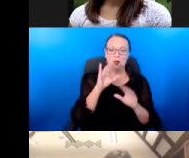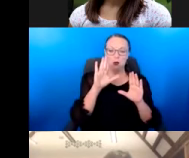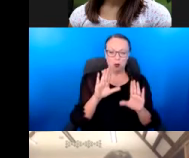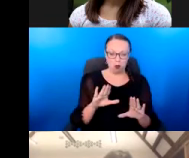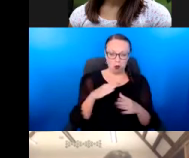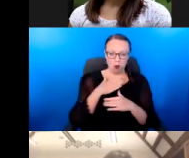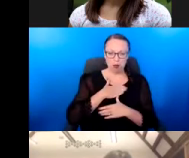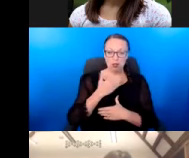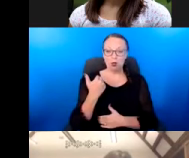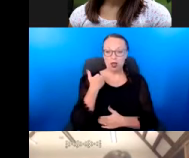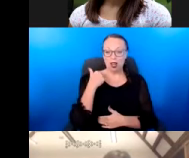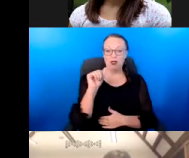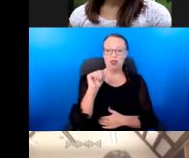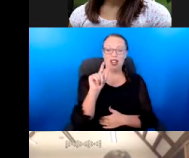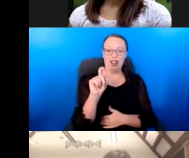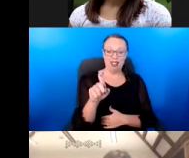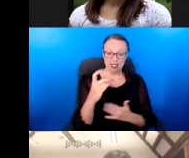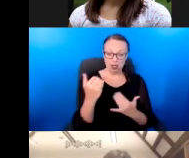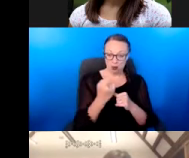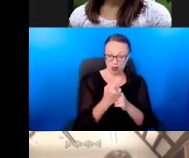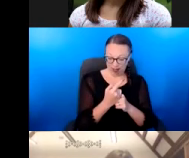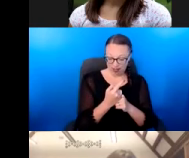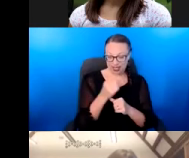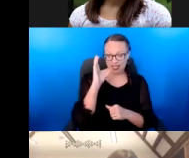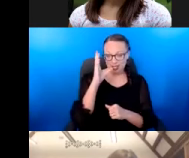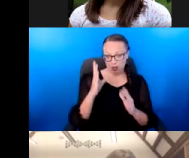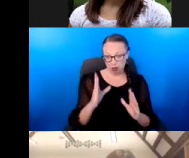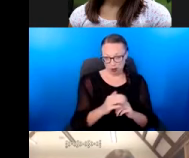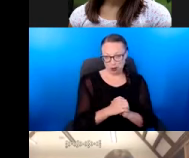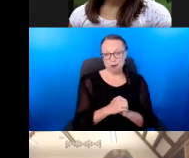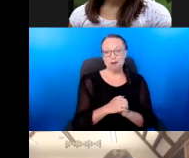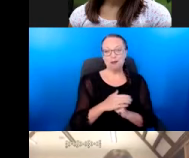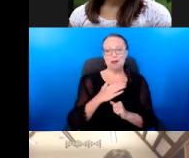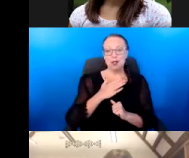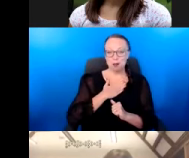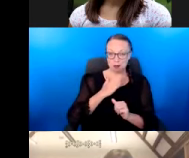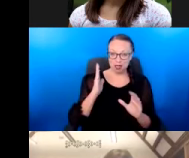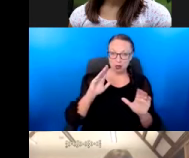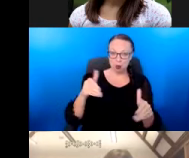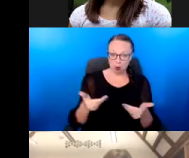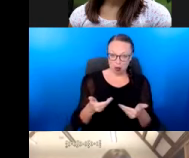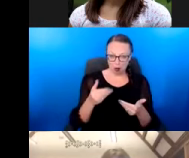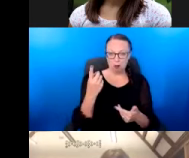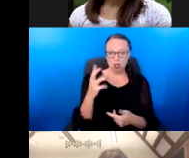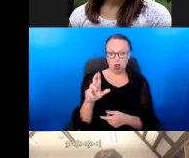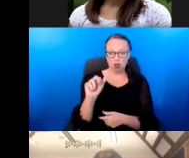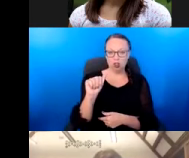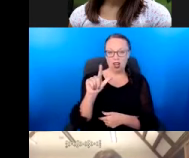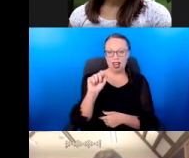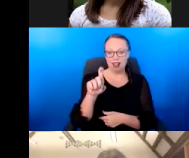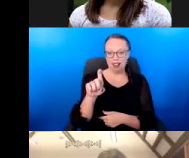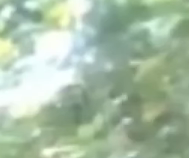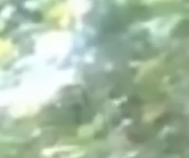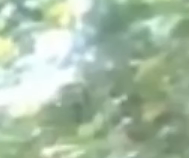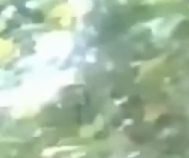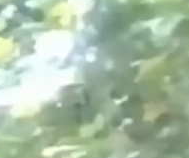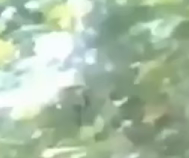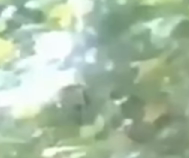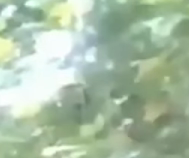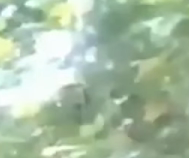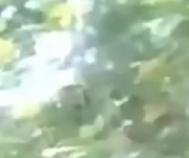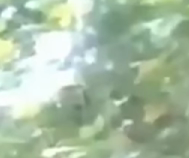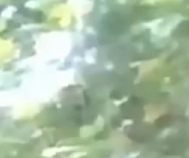Alex today as the speaker. Please join me in welcoming Dr. Alex Martin.